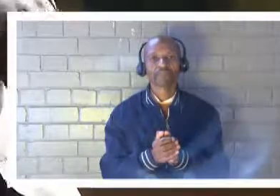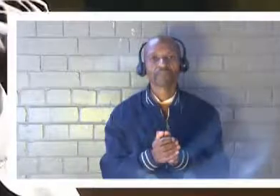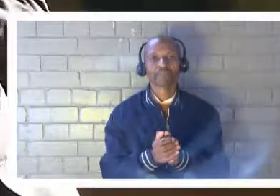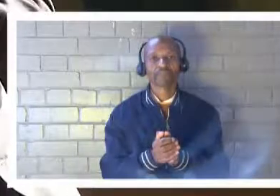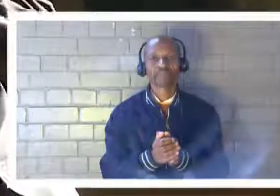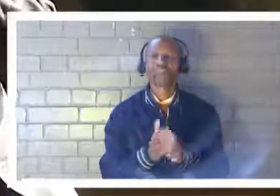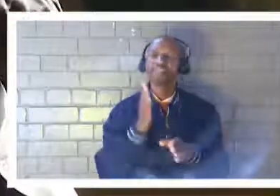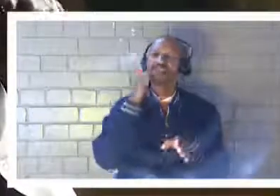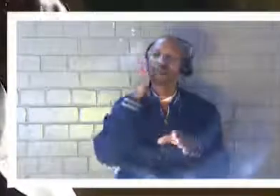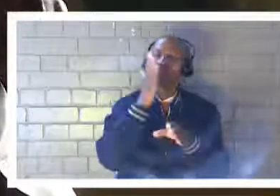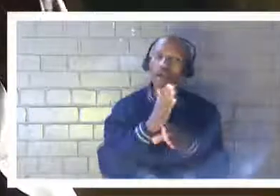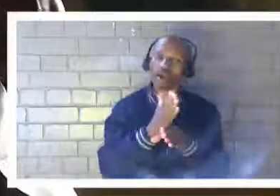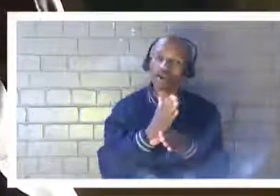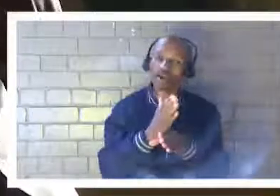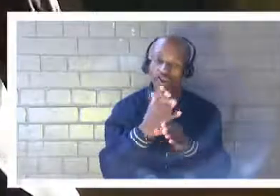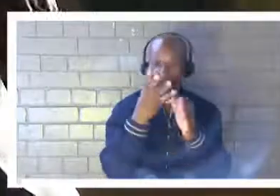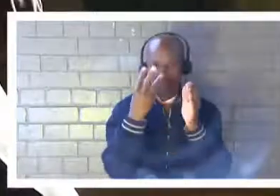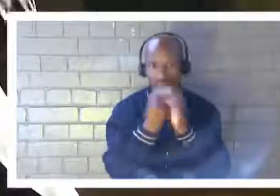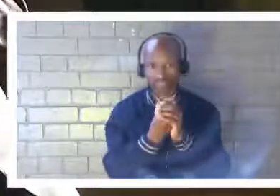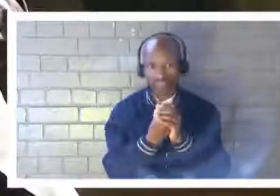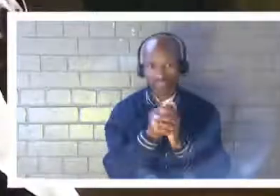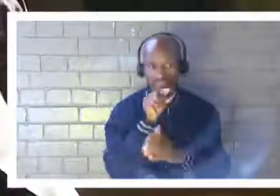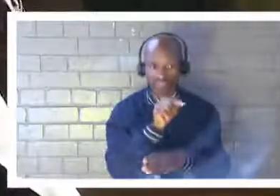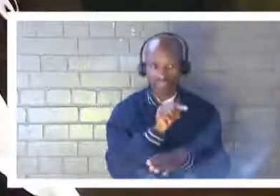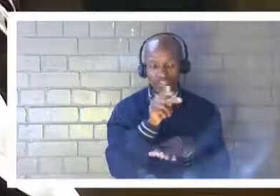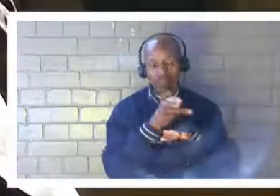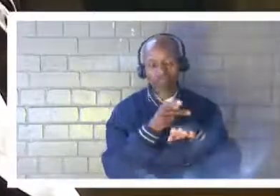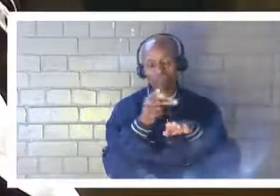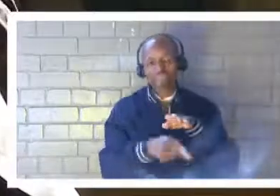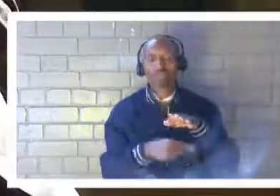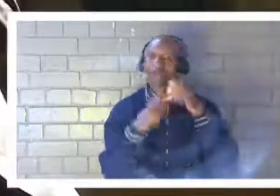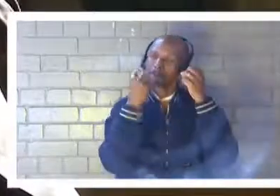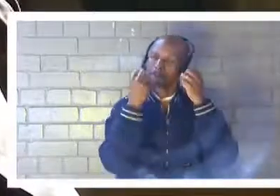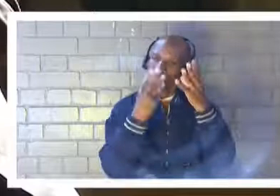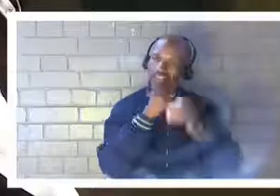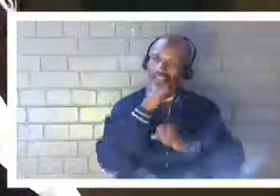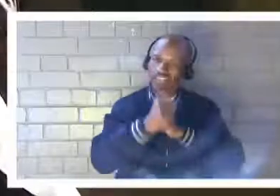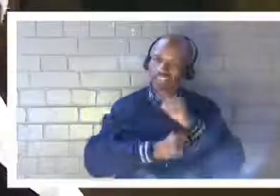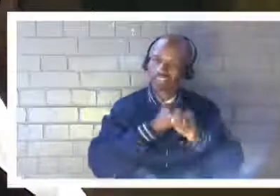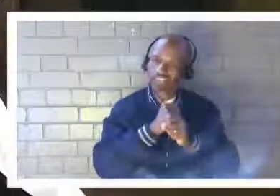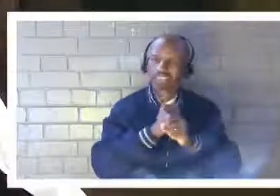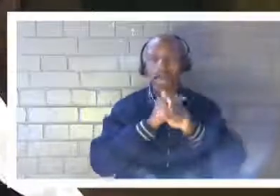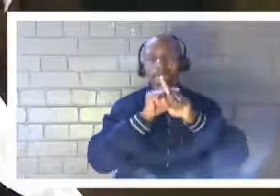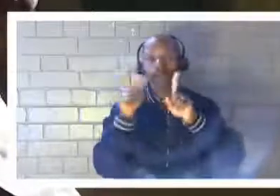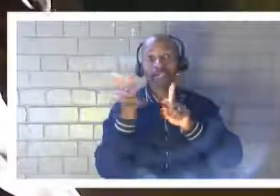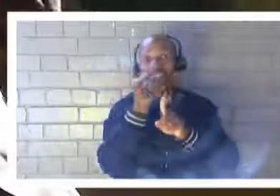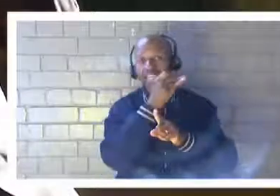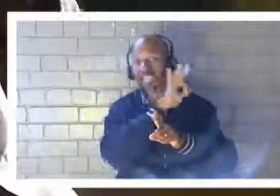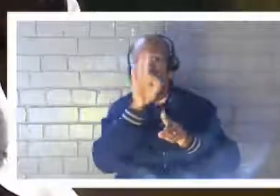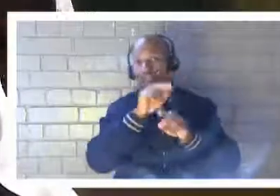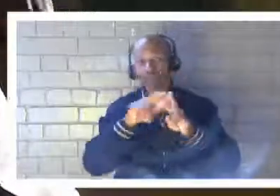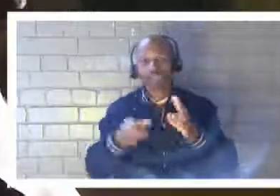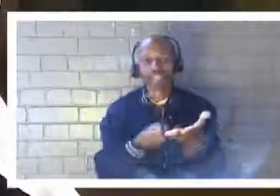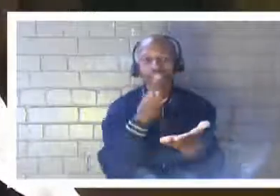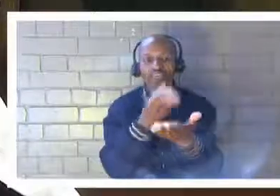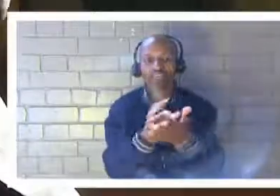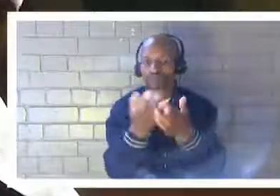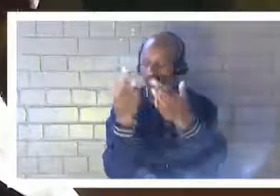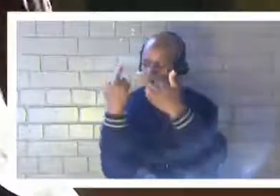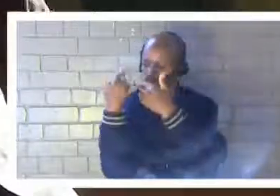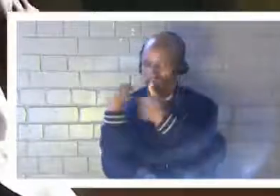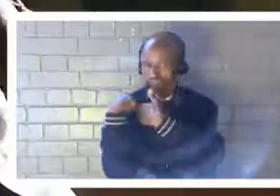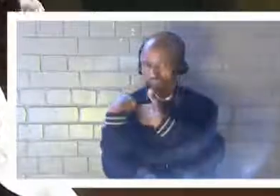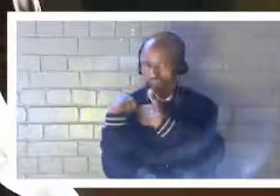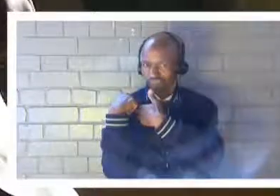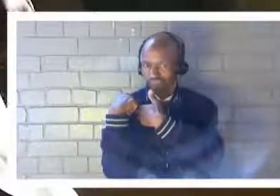They've worked with these projects for years, but if they're not given the